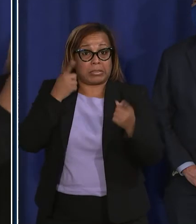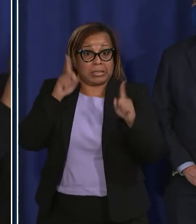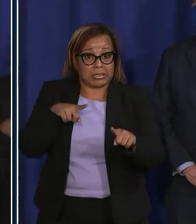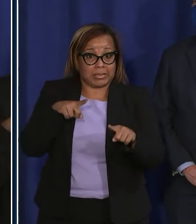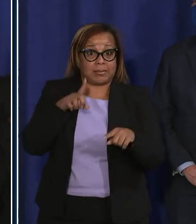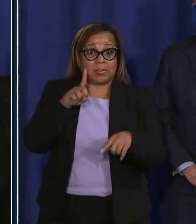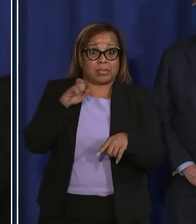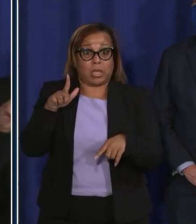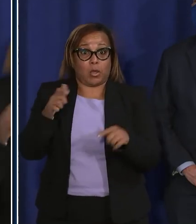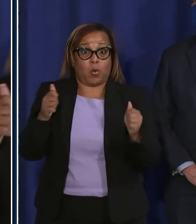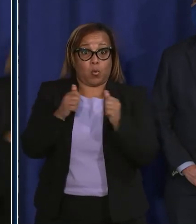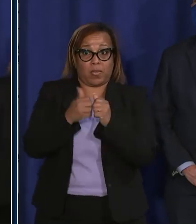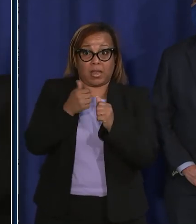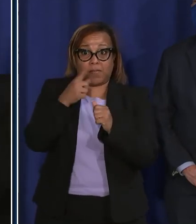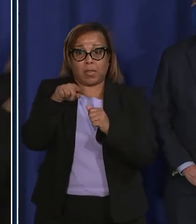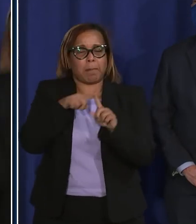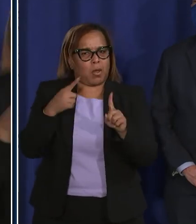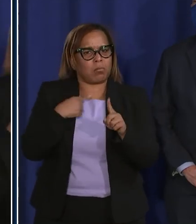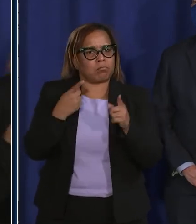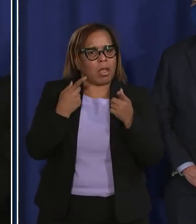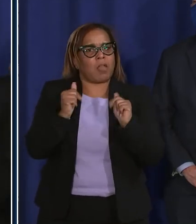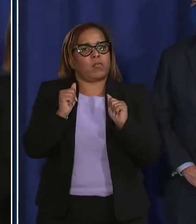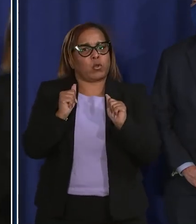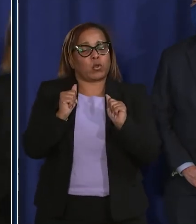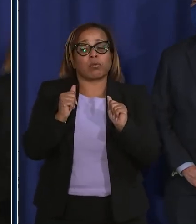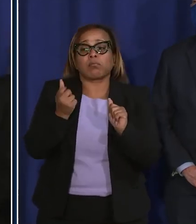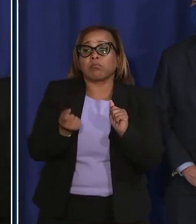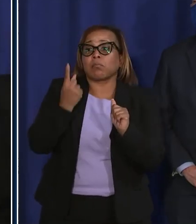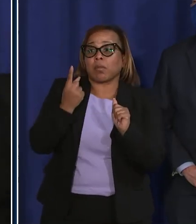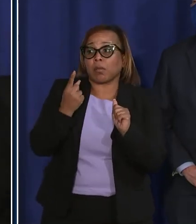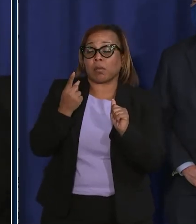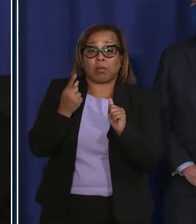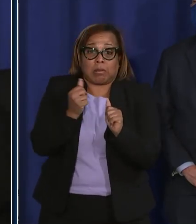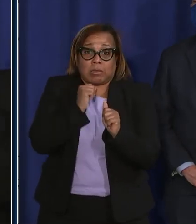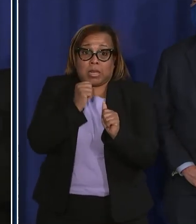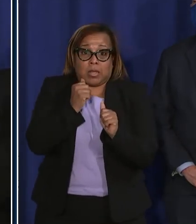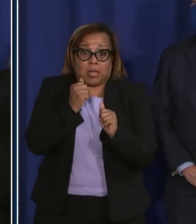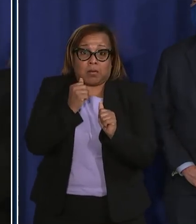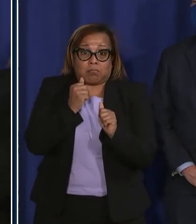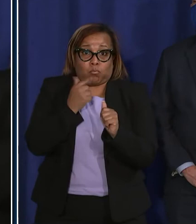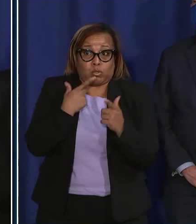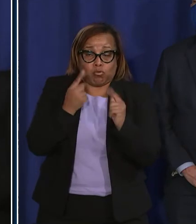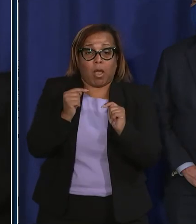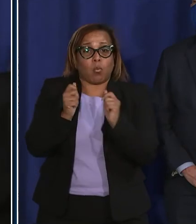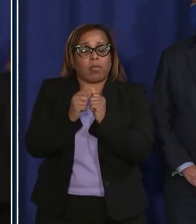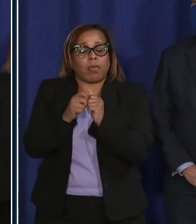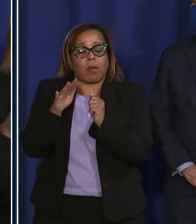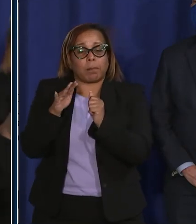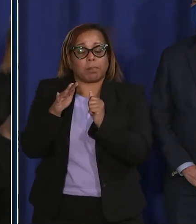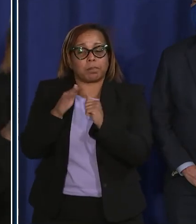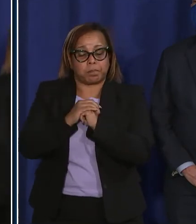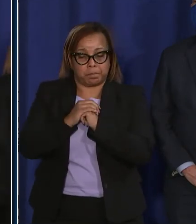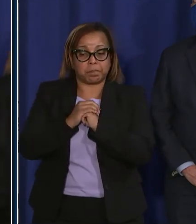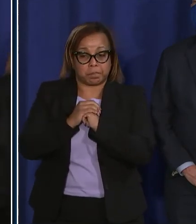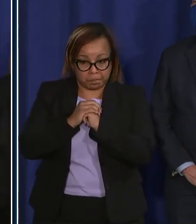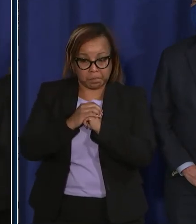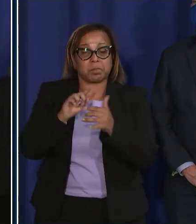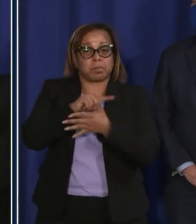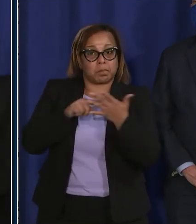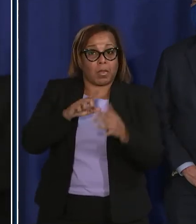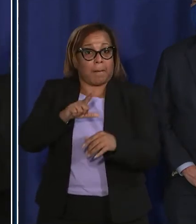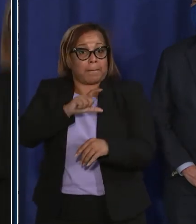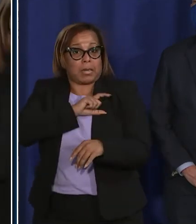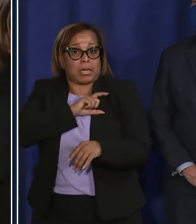any of them, but it wasn't for lack of effort on our part, and certainly it wasn't for lack of effort with the various police